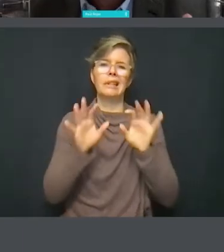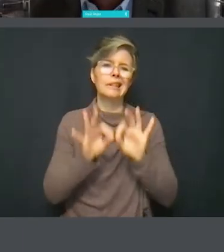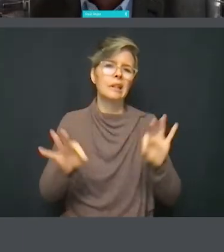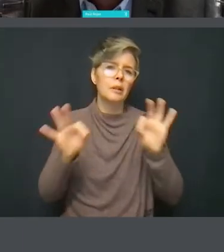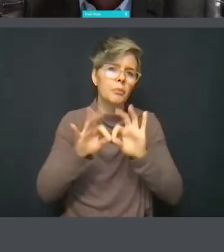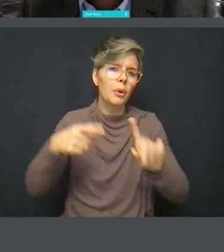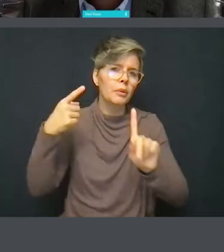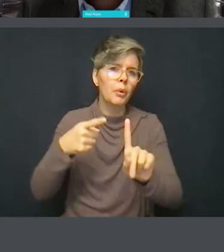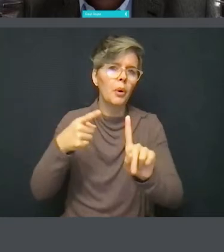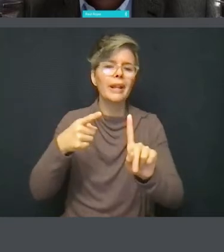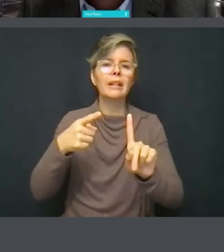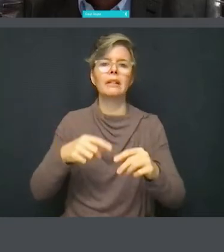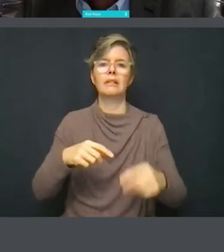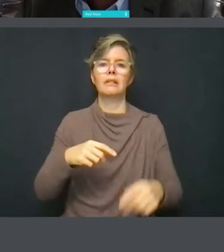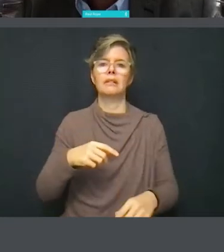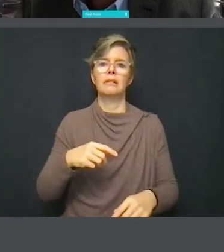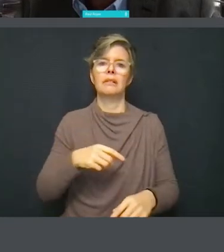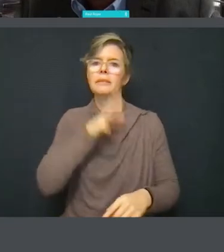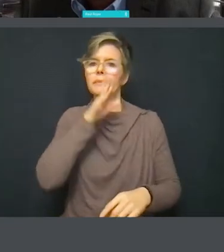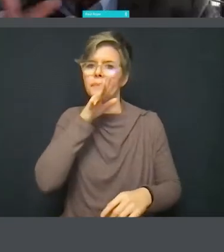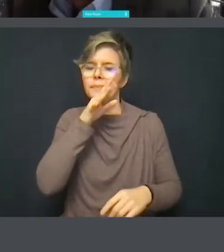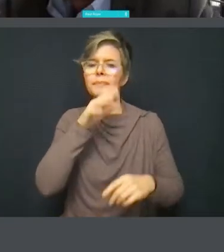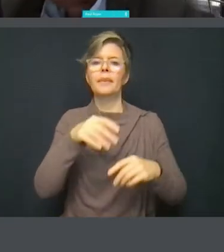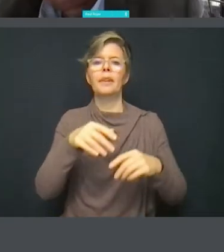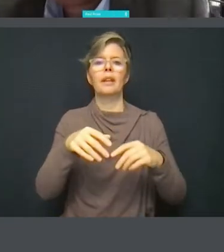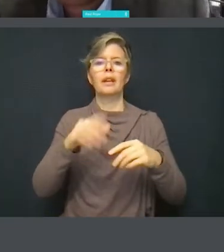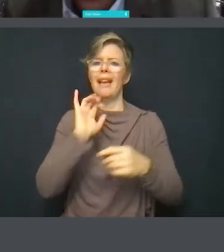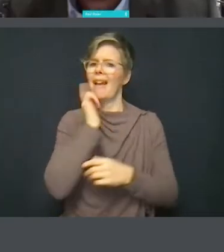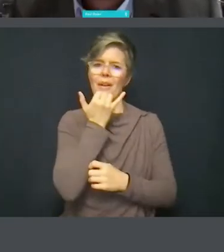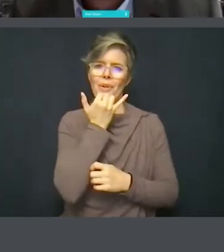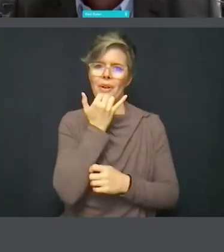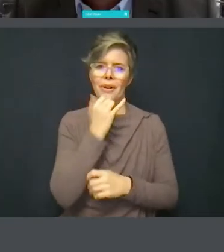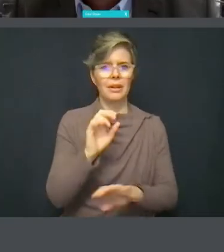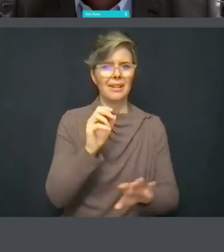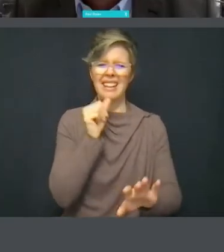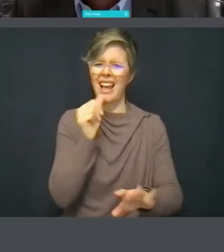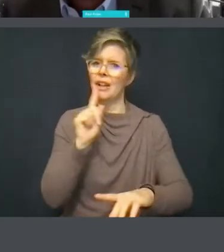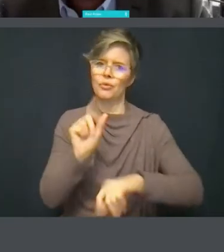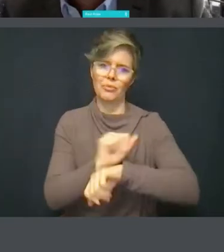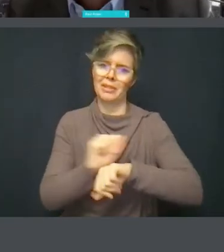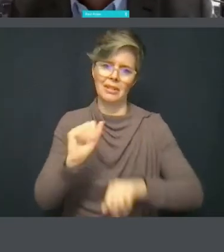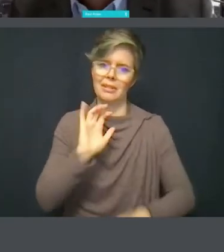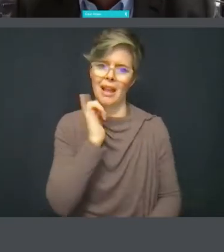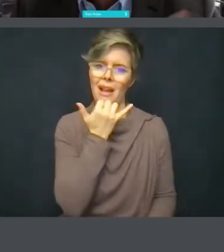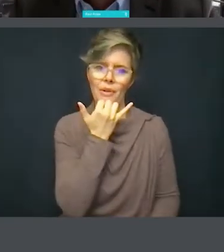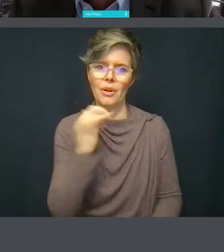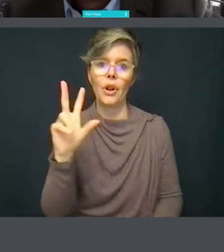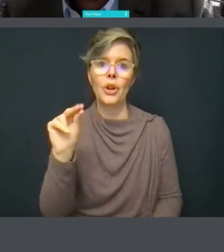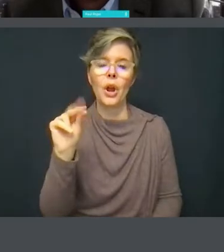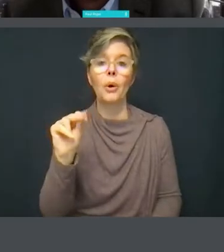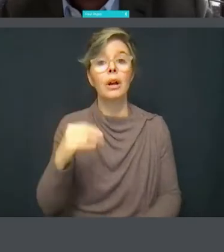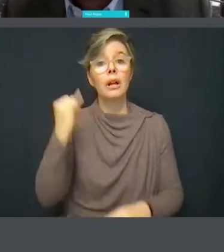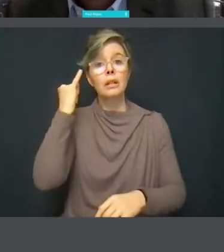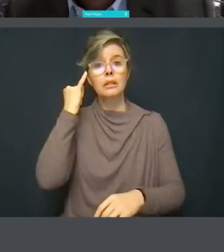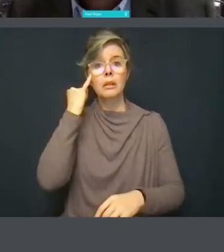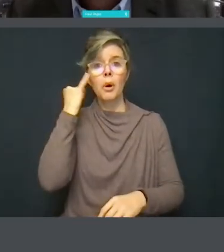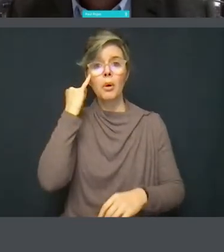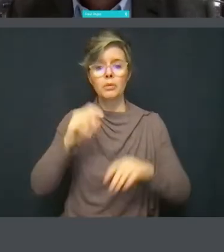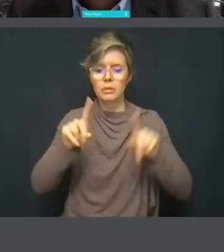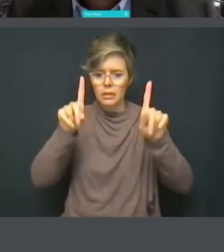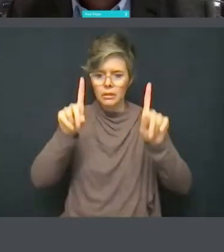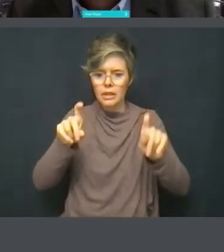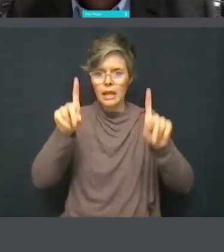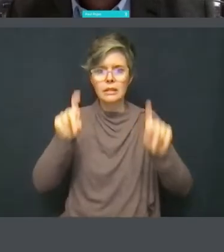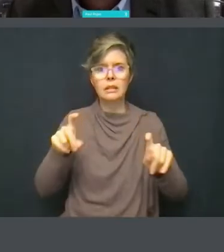these variations are not errors, and we need to be really aware of that, right? When we test, let's say, like a Spanish-speaking kid, because if you're testing speech